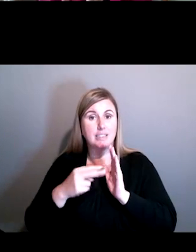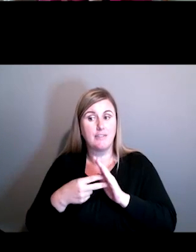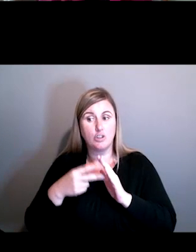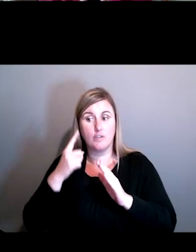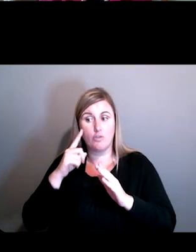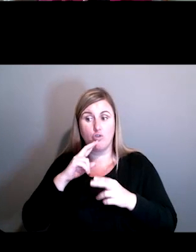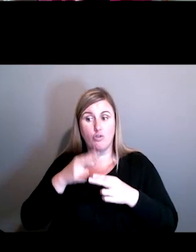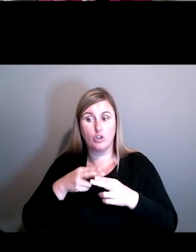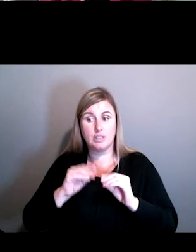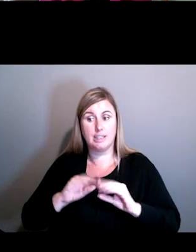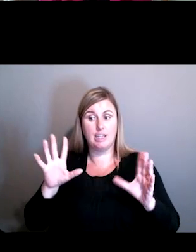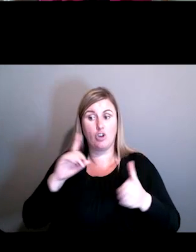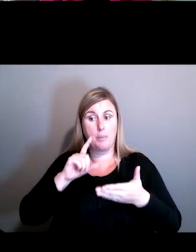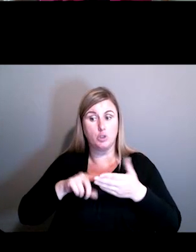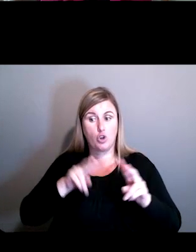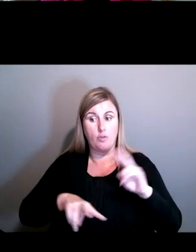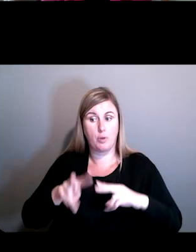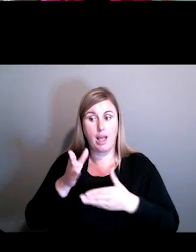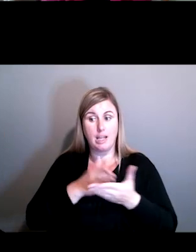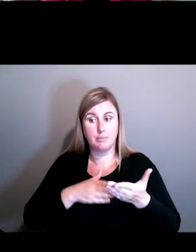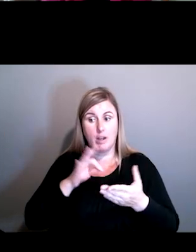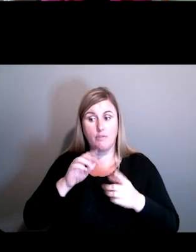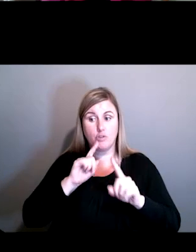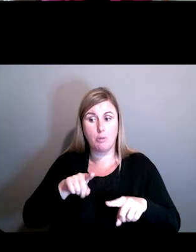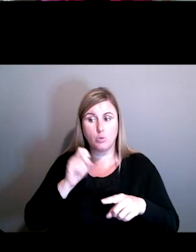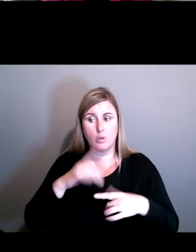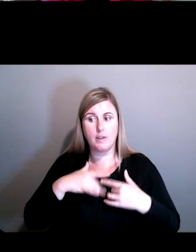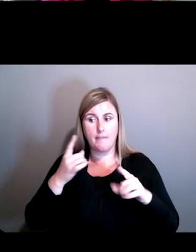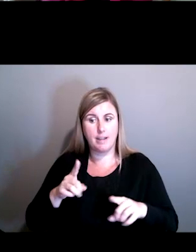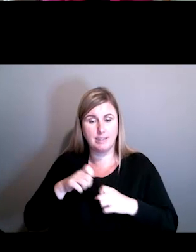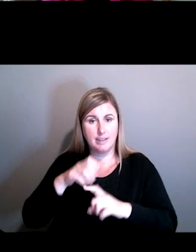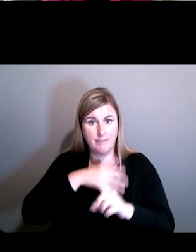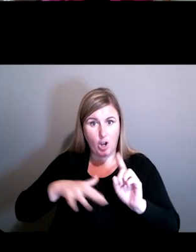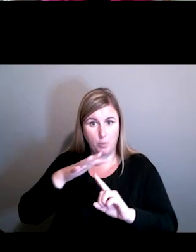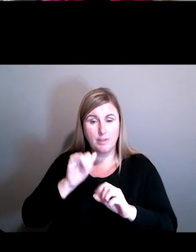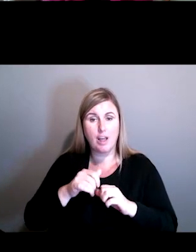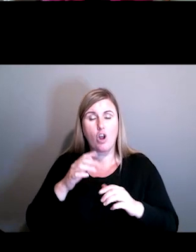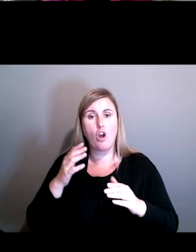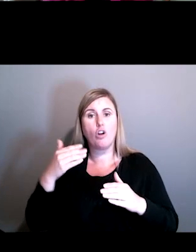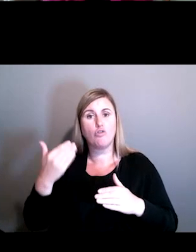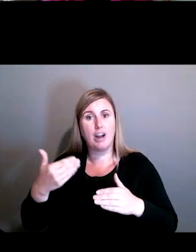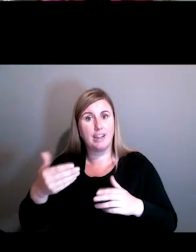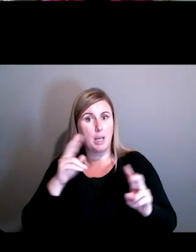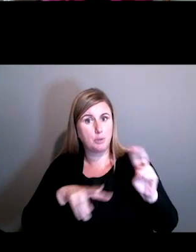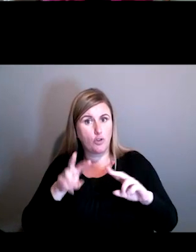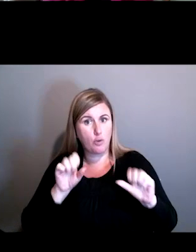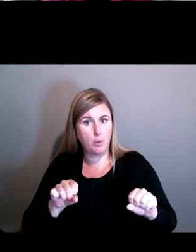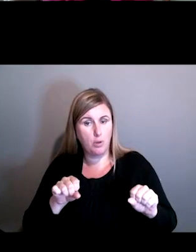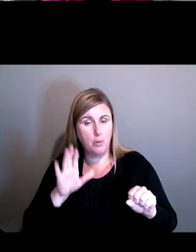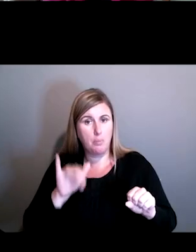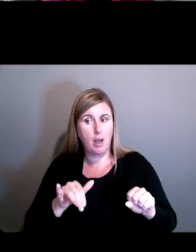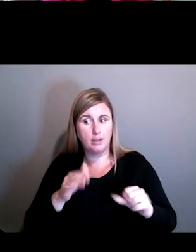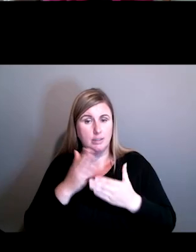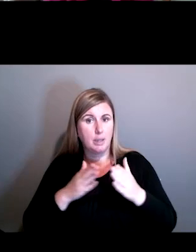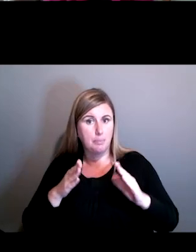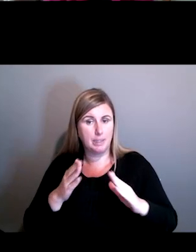clearly observable aspects of the response or the events in the environment that are readily observable by some means. The definition